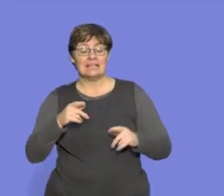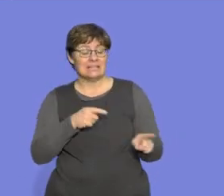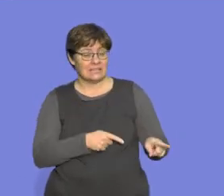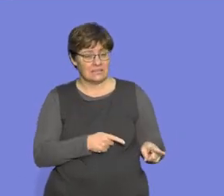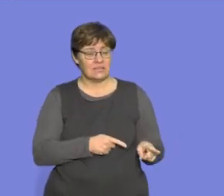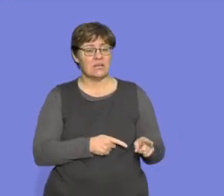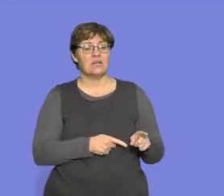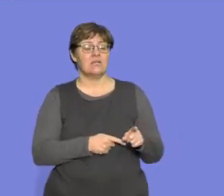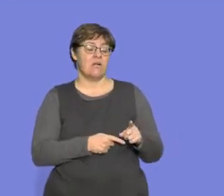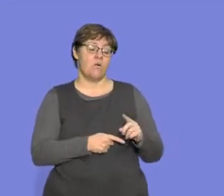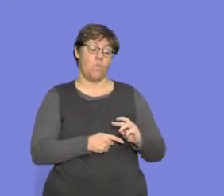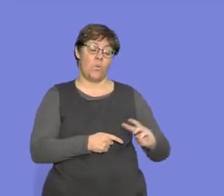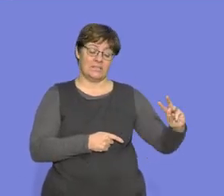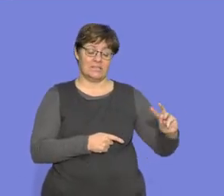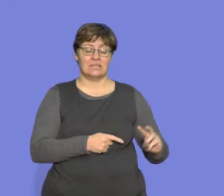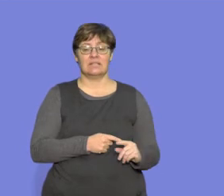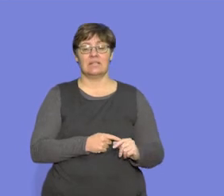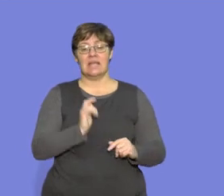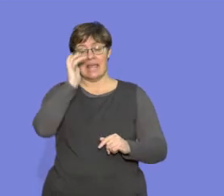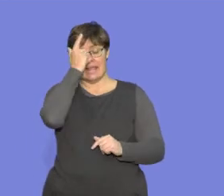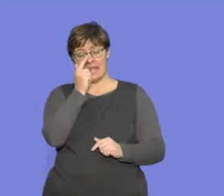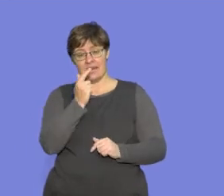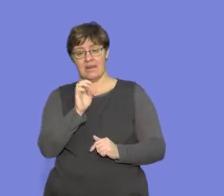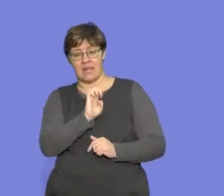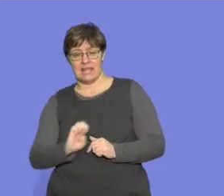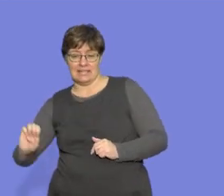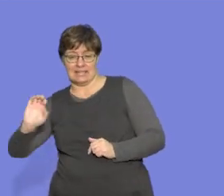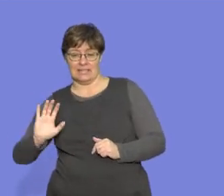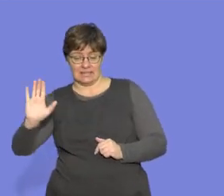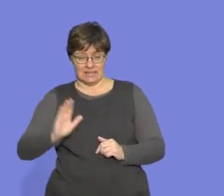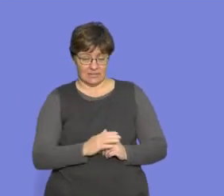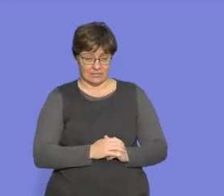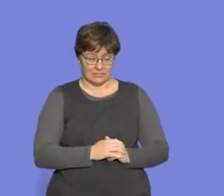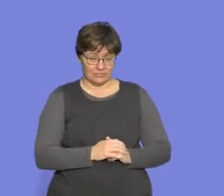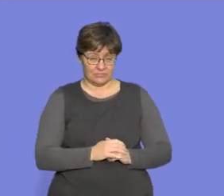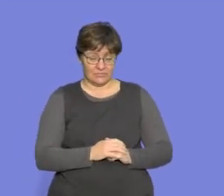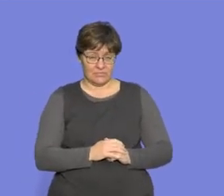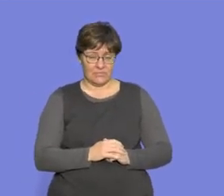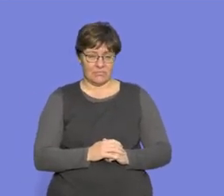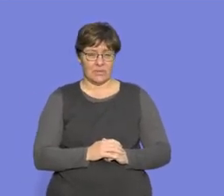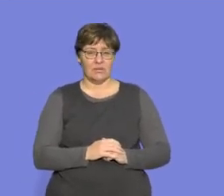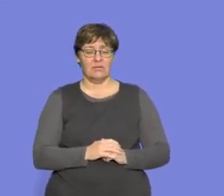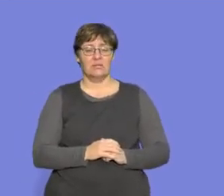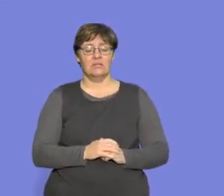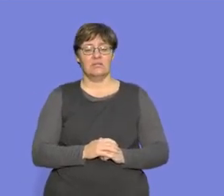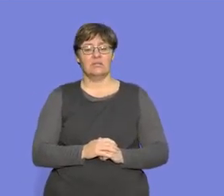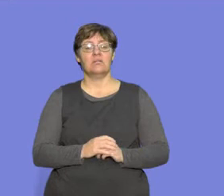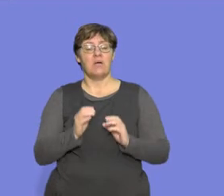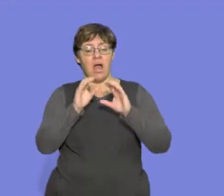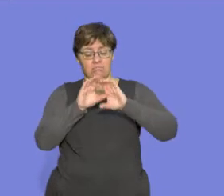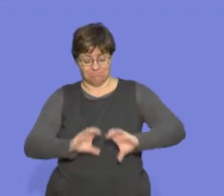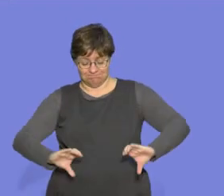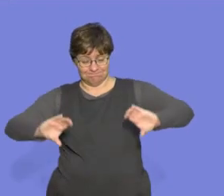western coast, we've got the Indian Ocean along the eastern coast. And so these typical coasts